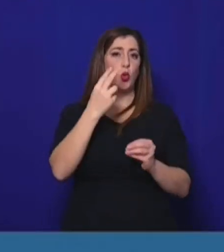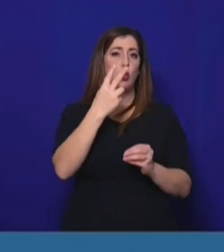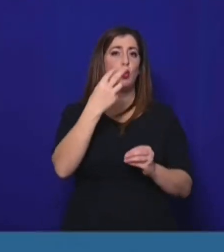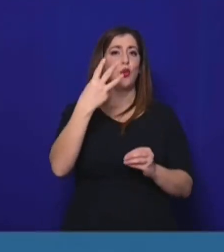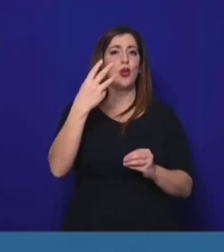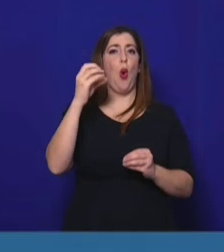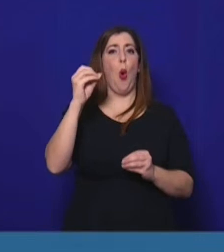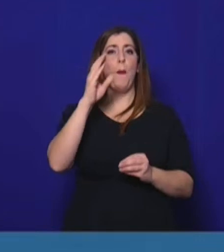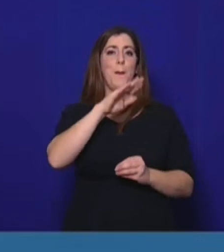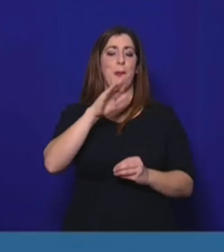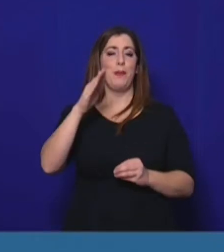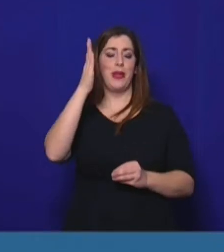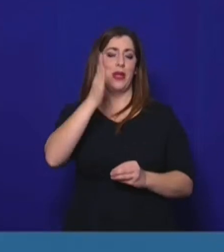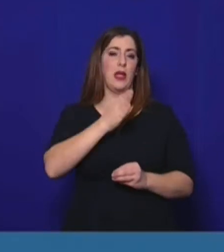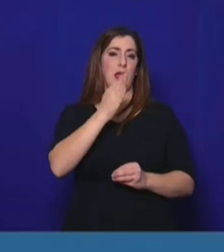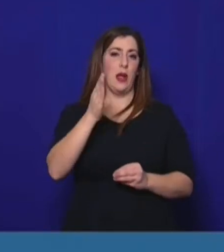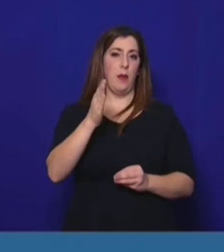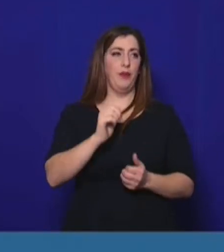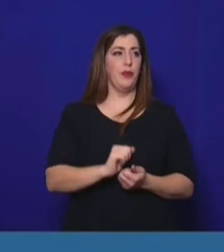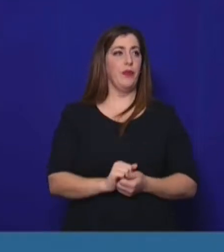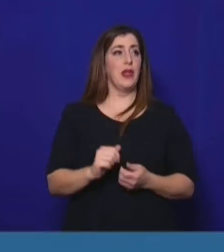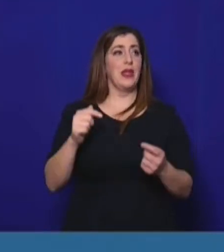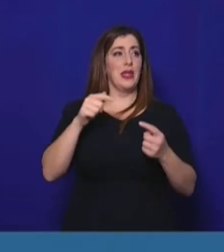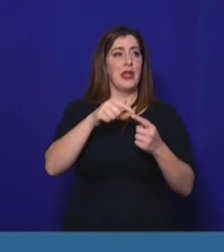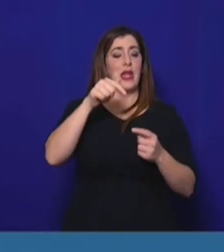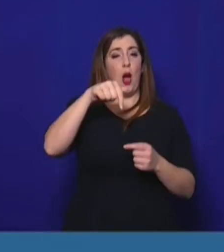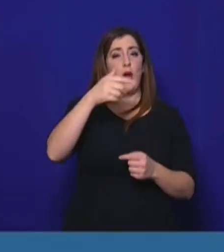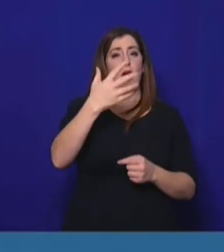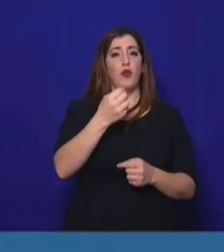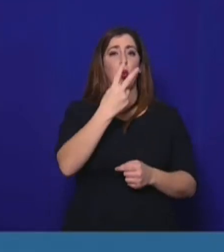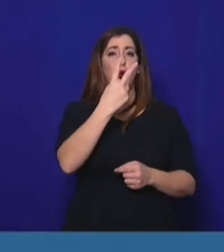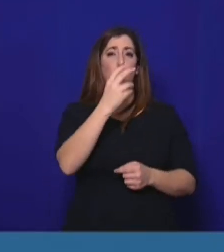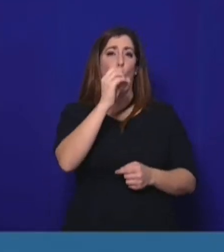330. And the active number of cases is